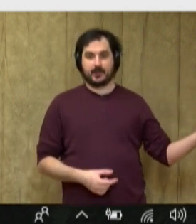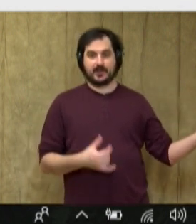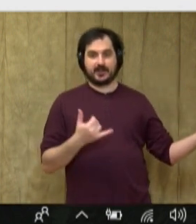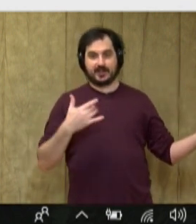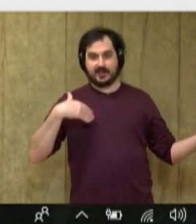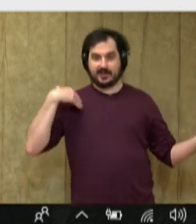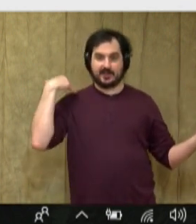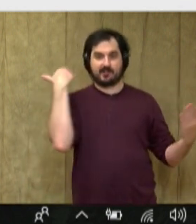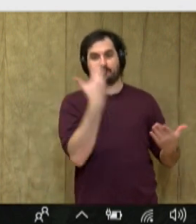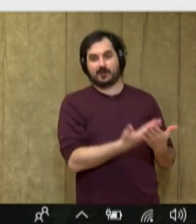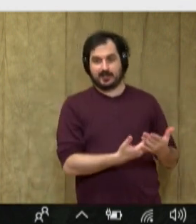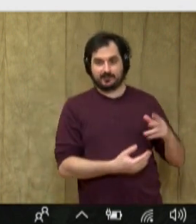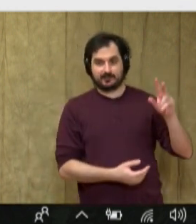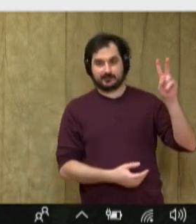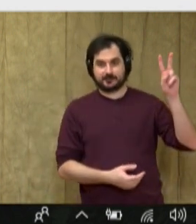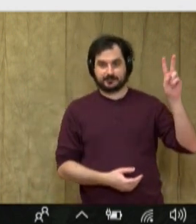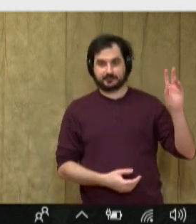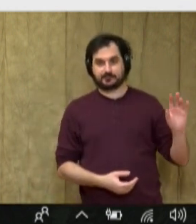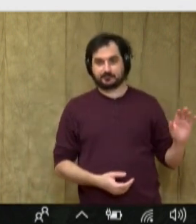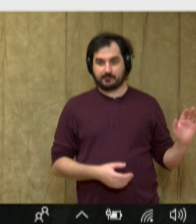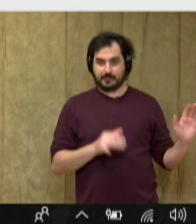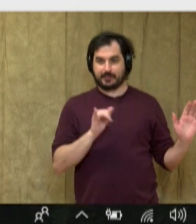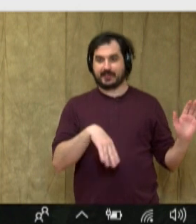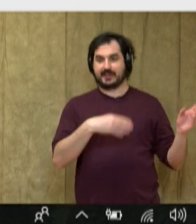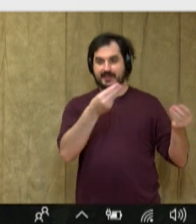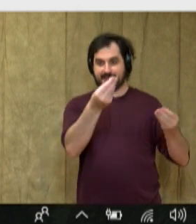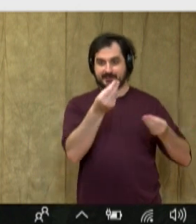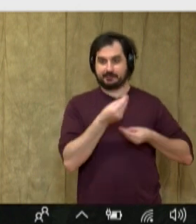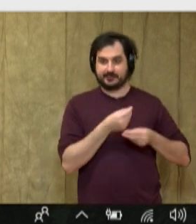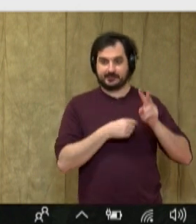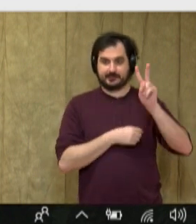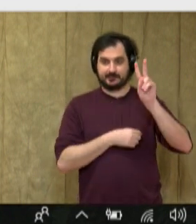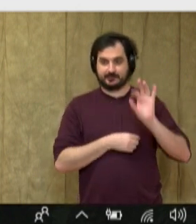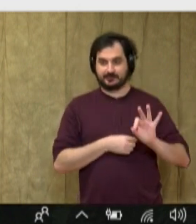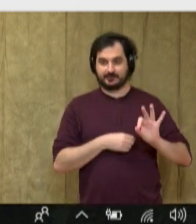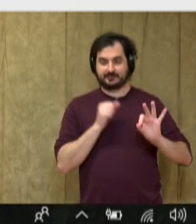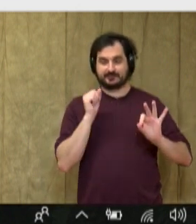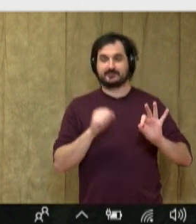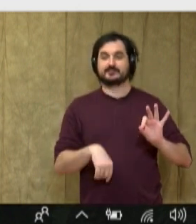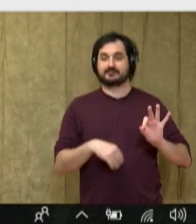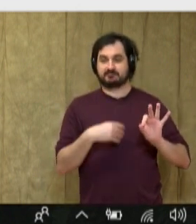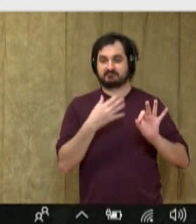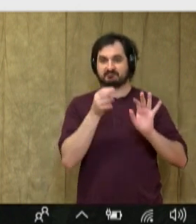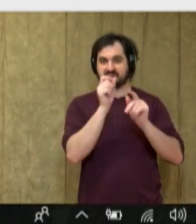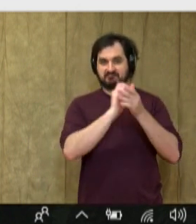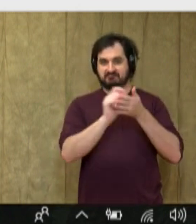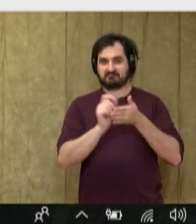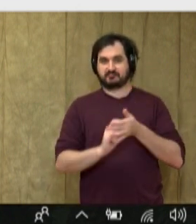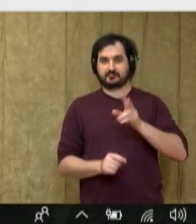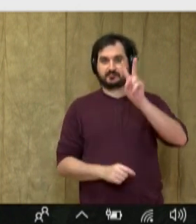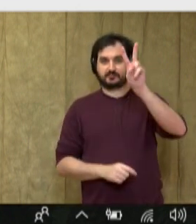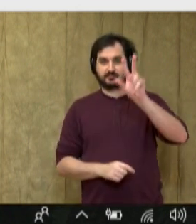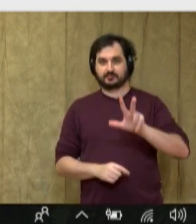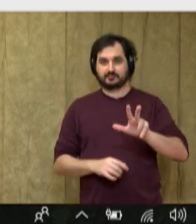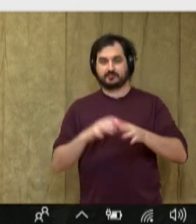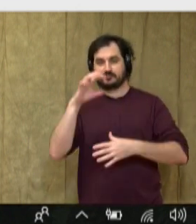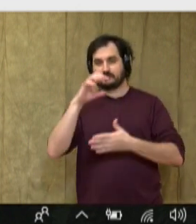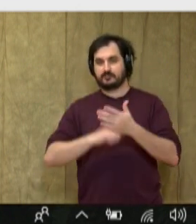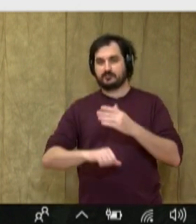land here, and that gives me 2/9. So I can say that 2/3 minus 4/9